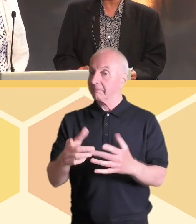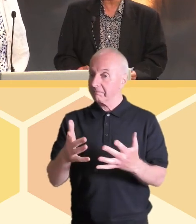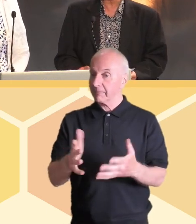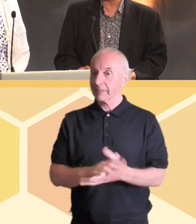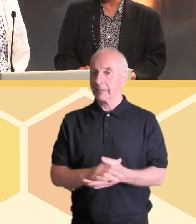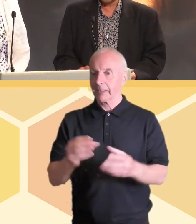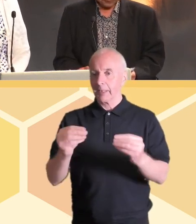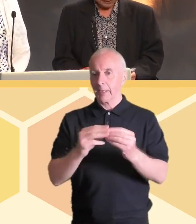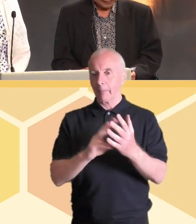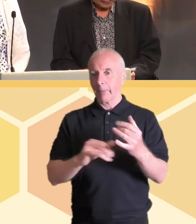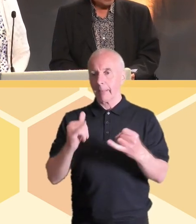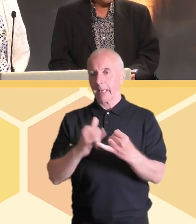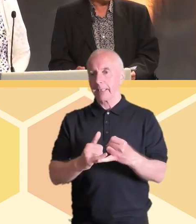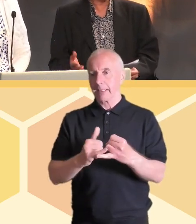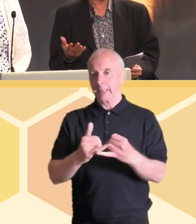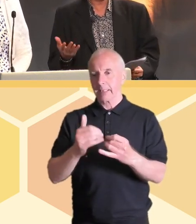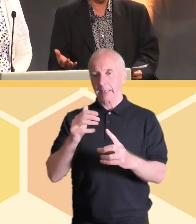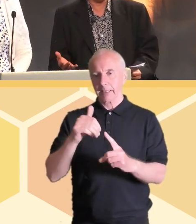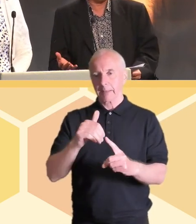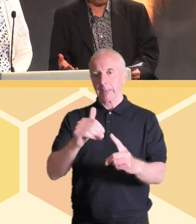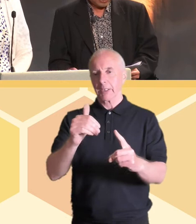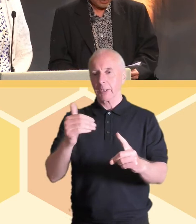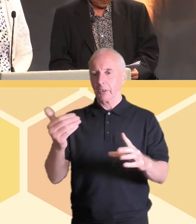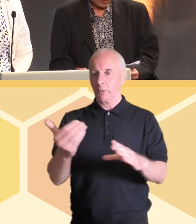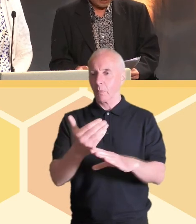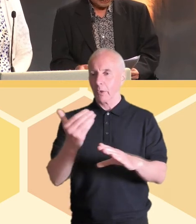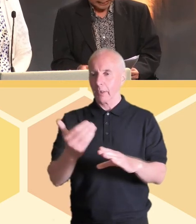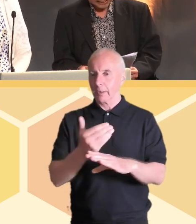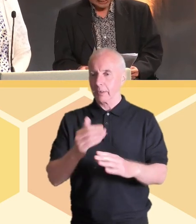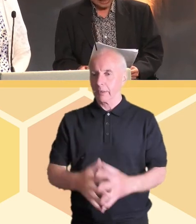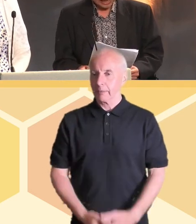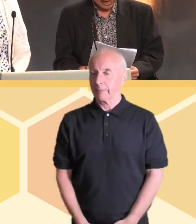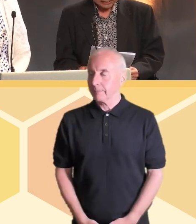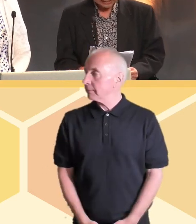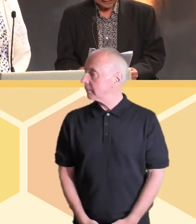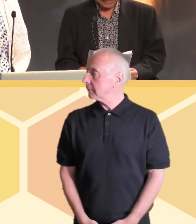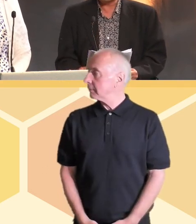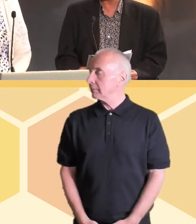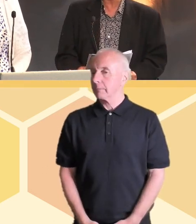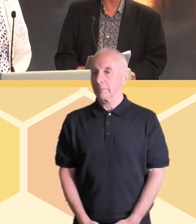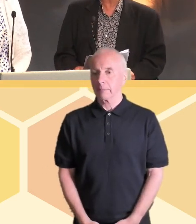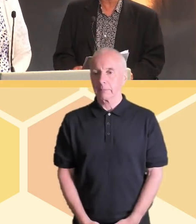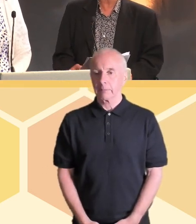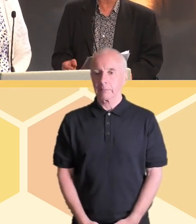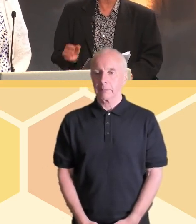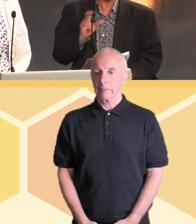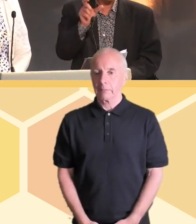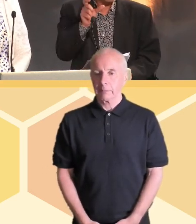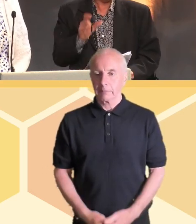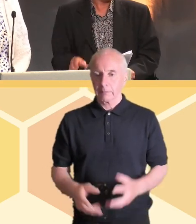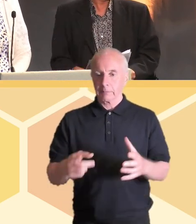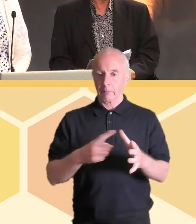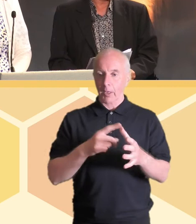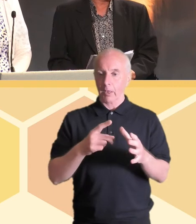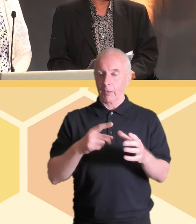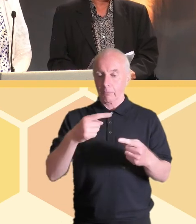from BMS Mission Workers, on your behalf, we are sending Arthur and Rena, these are